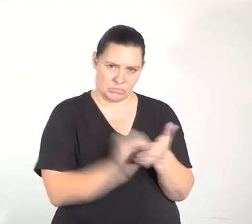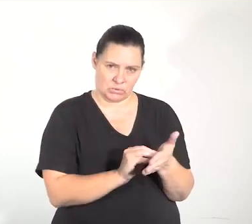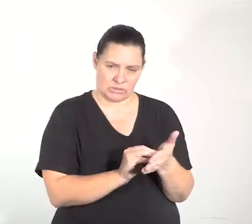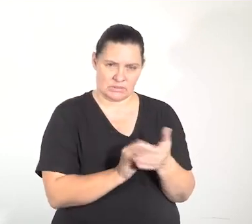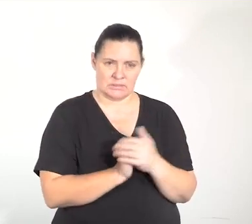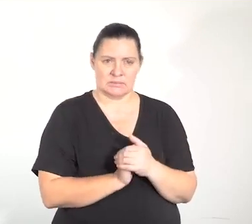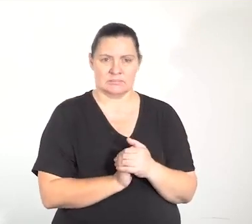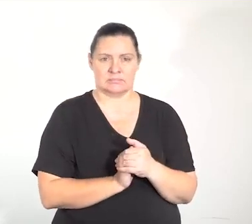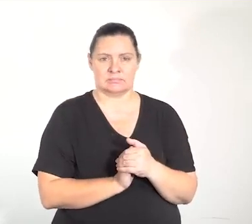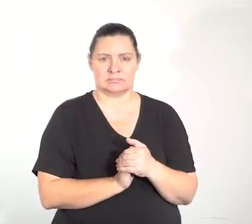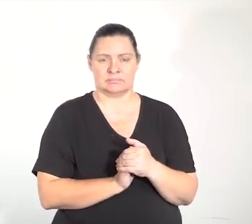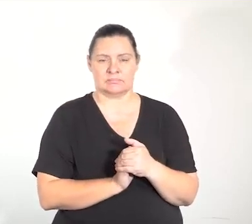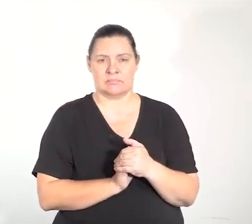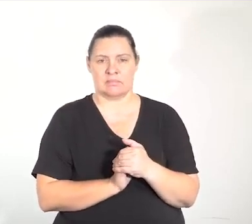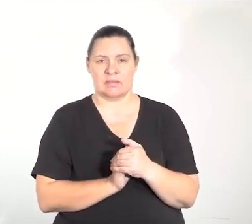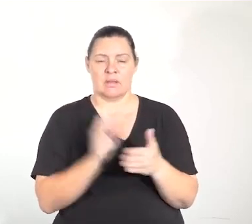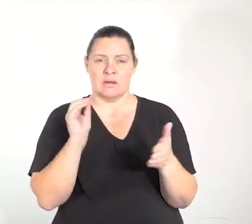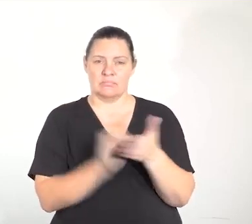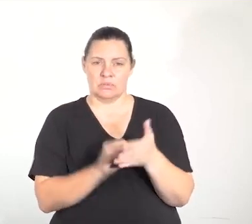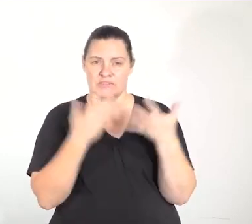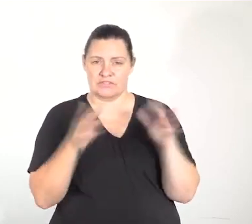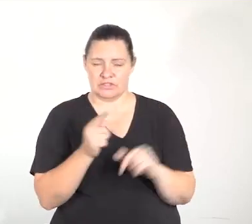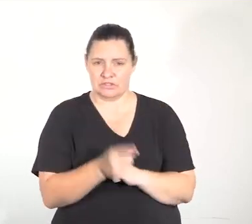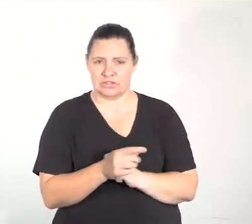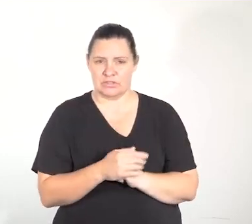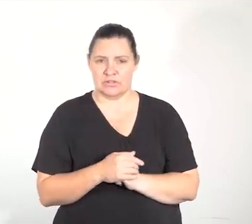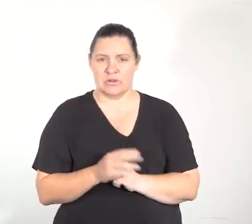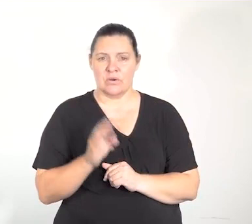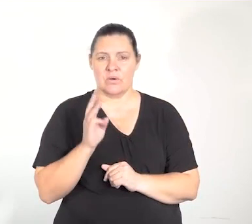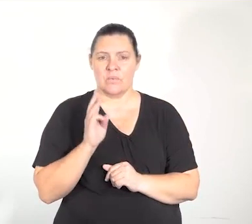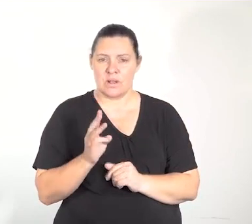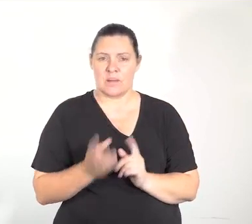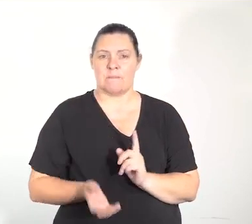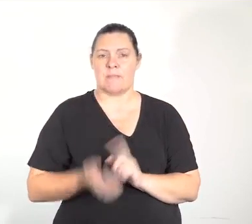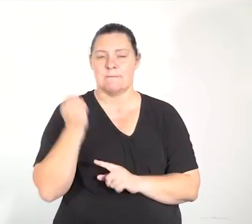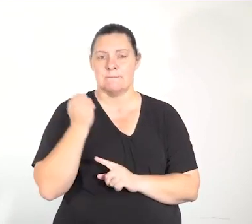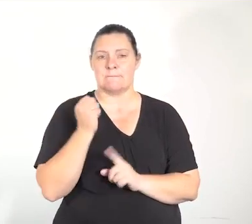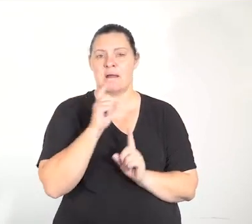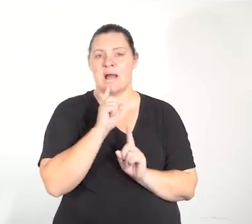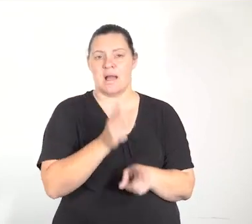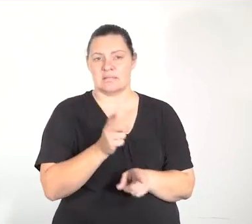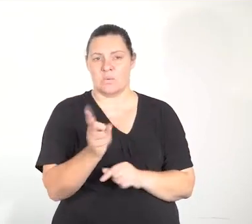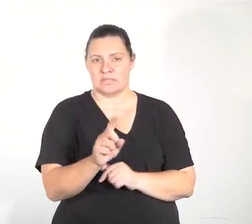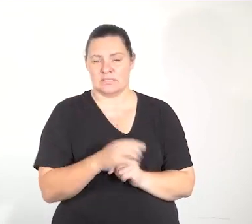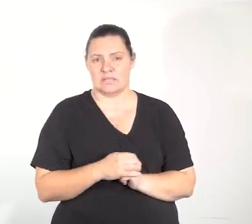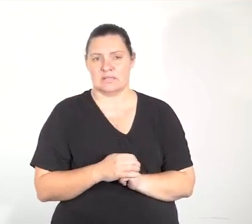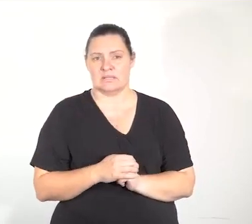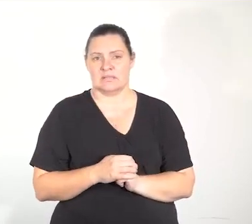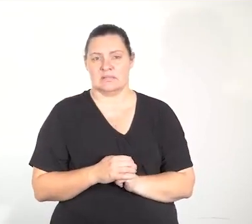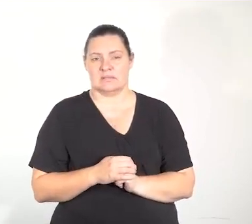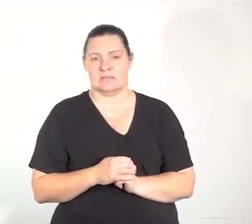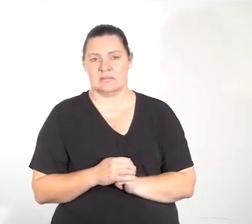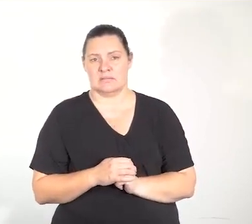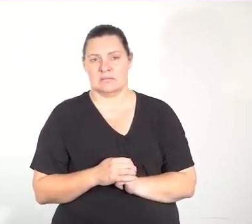calculator. And when you punch it into your calculator, you are going to find a final answer of?